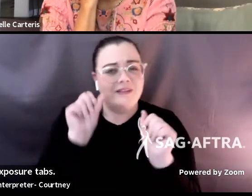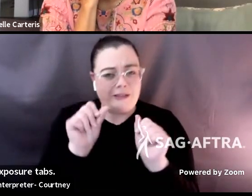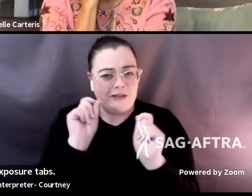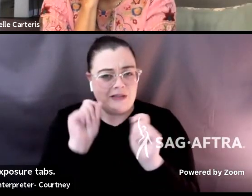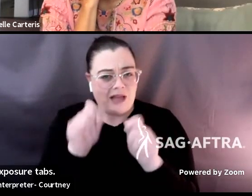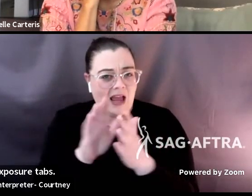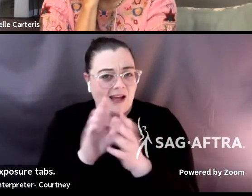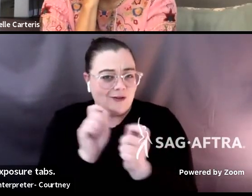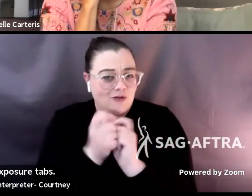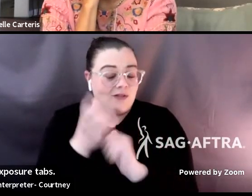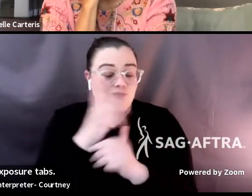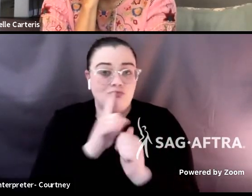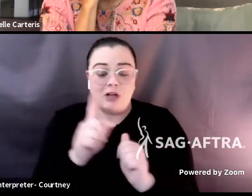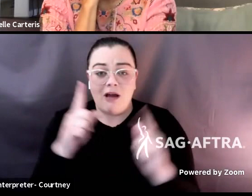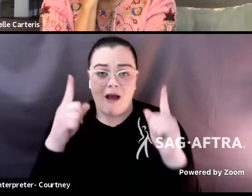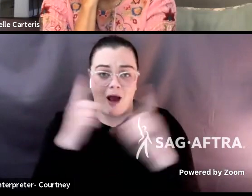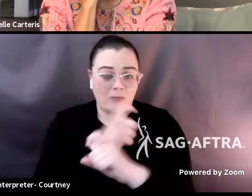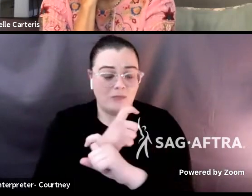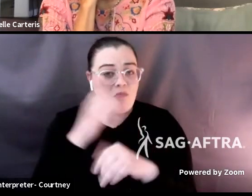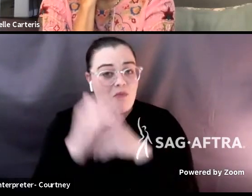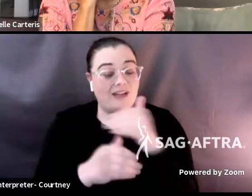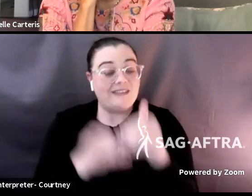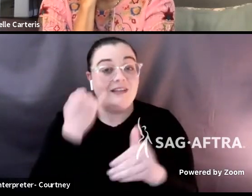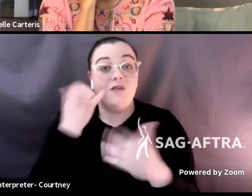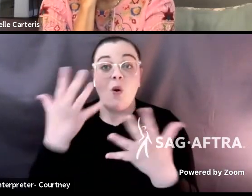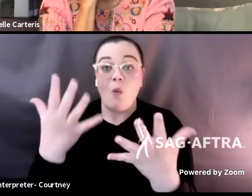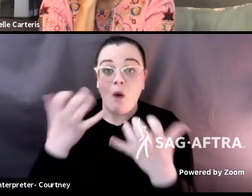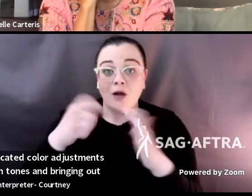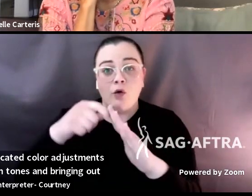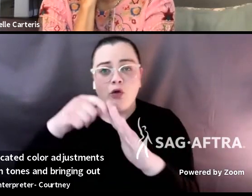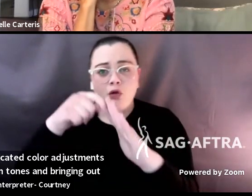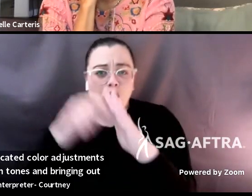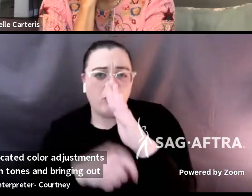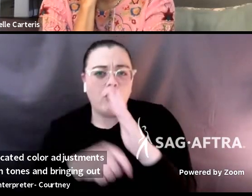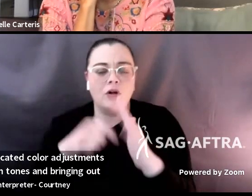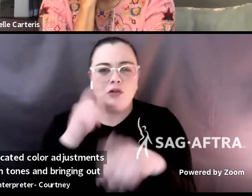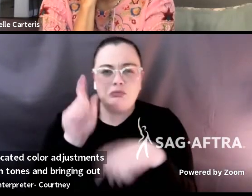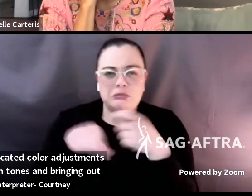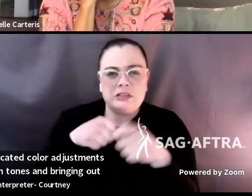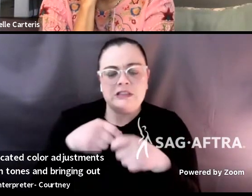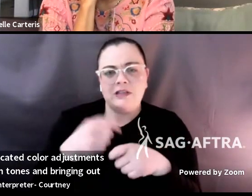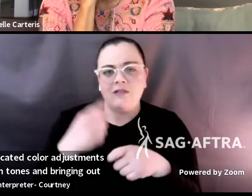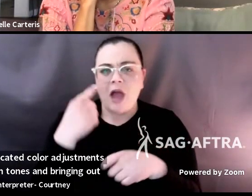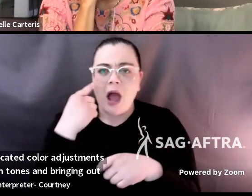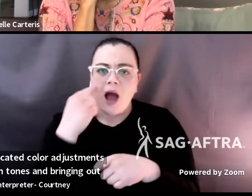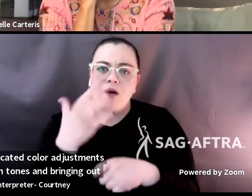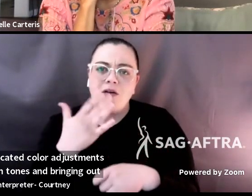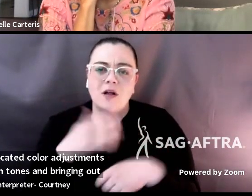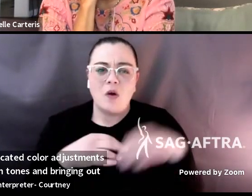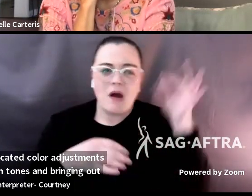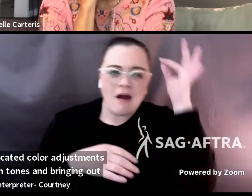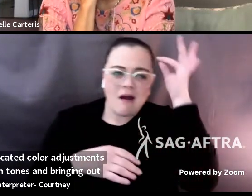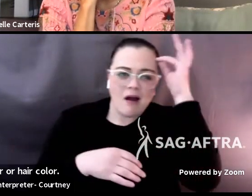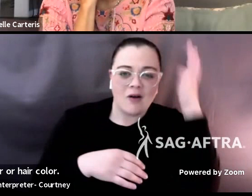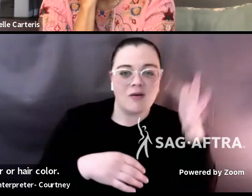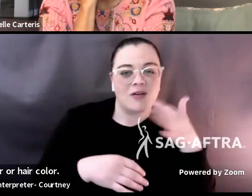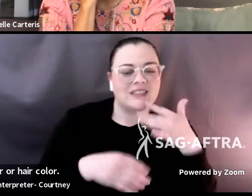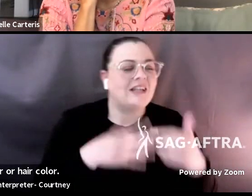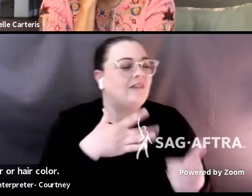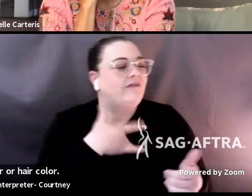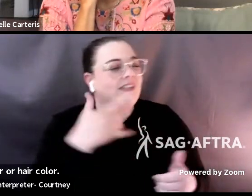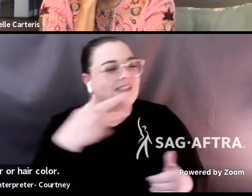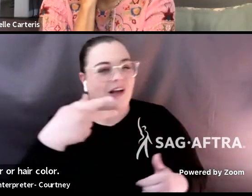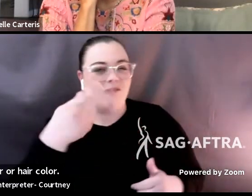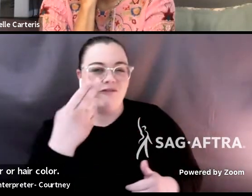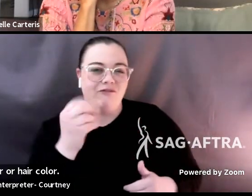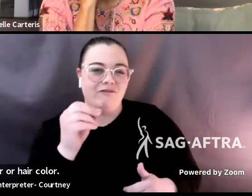skin tones and bringing out certain pops of, eye color or hair color. It's kind of like Photoshop for video, yes.